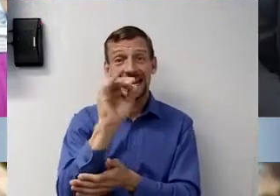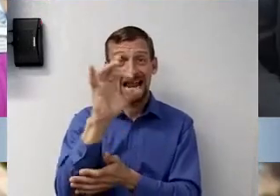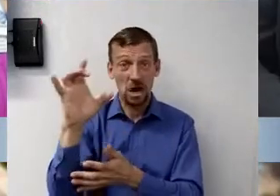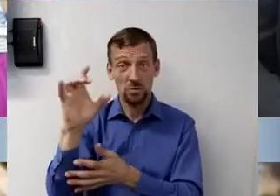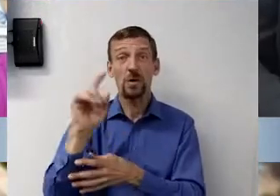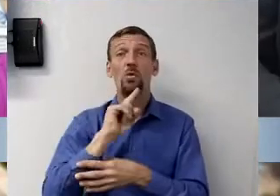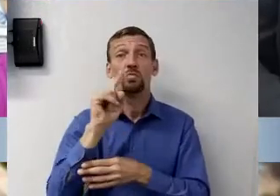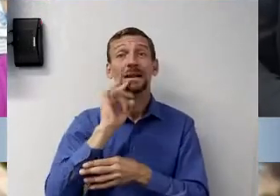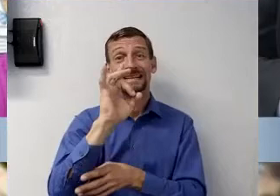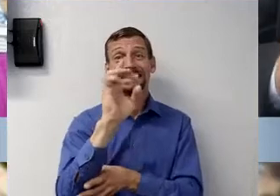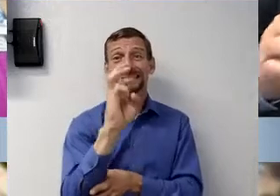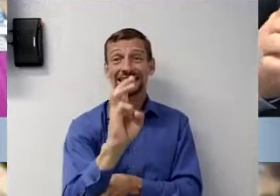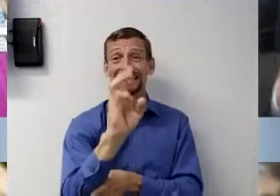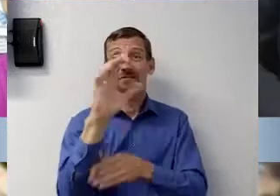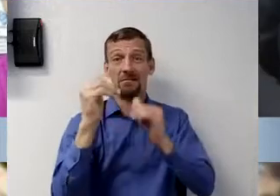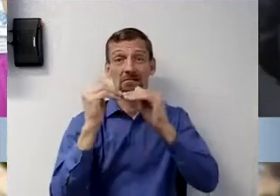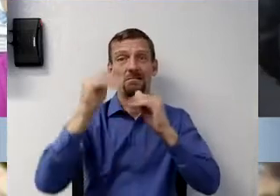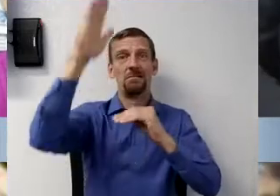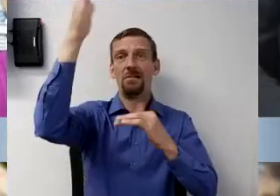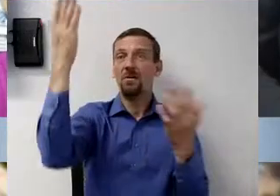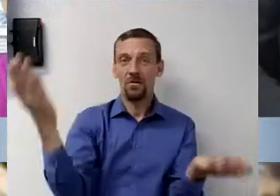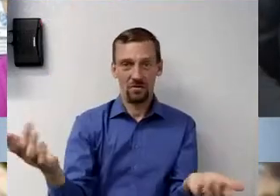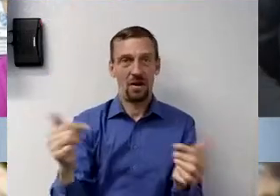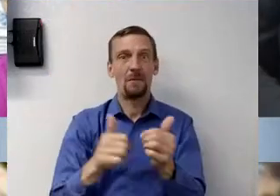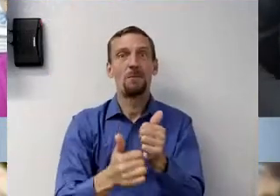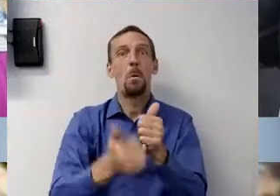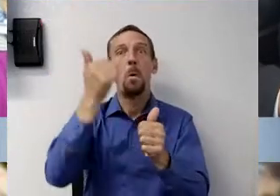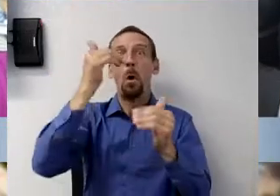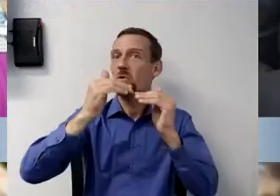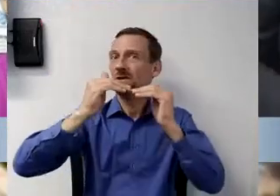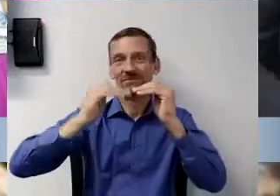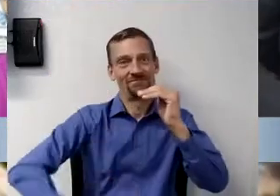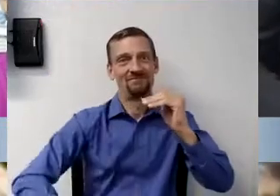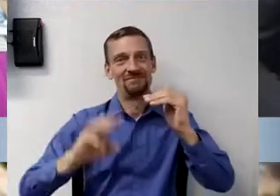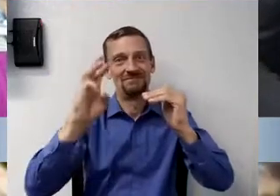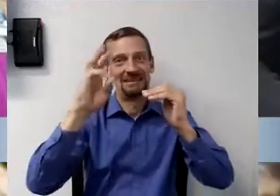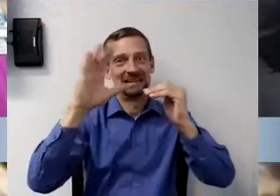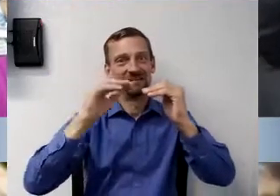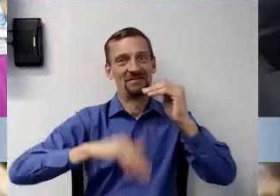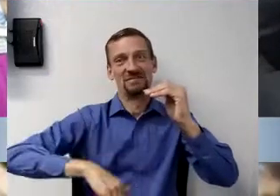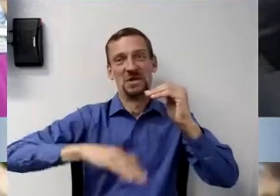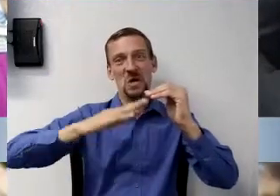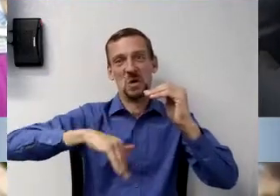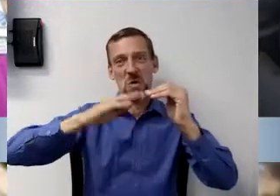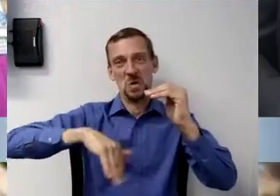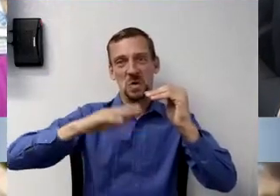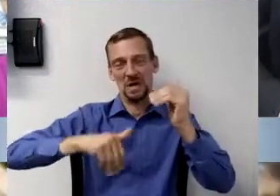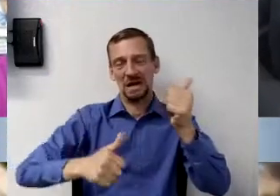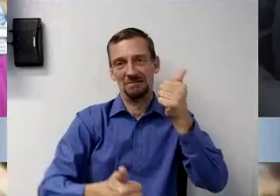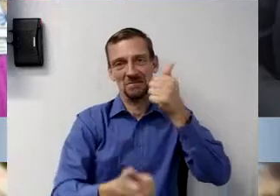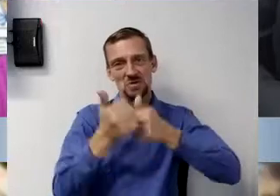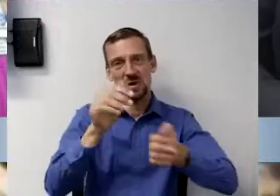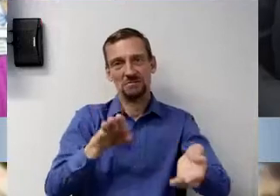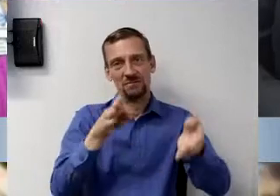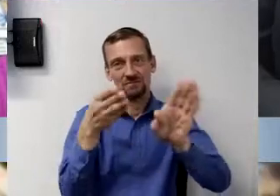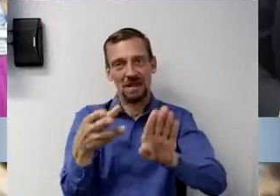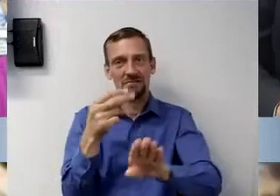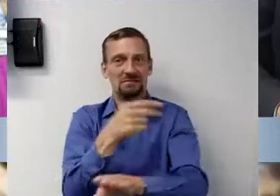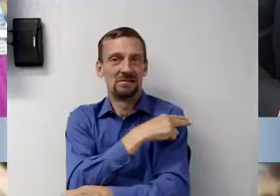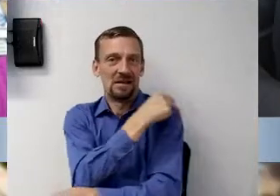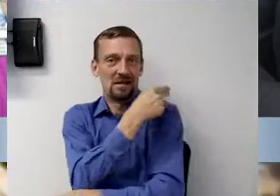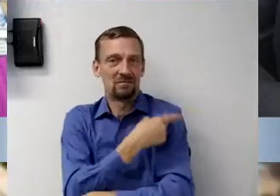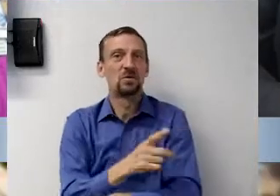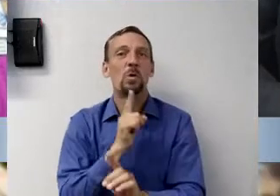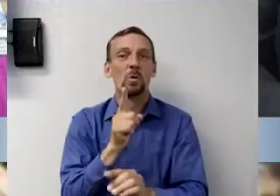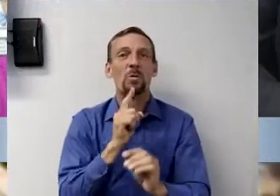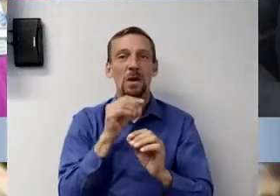and older that actually contract the virus. But again, the majority of deaths and hospitalizations